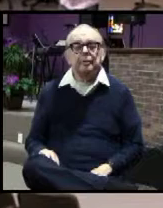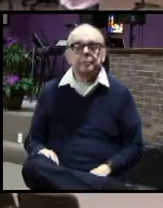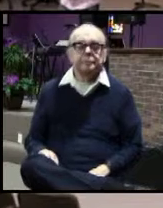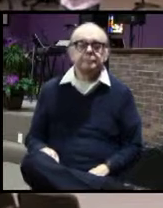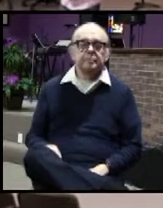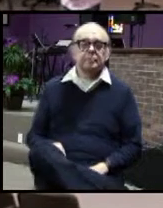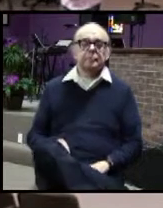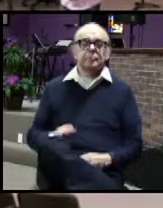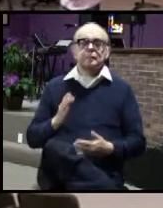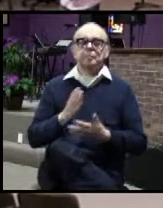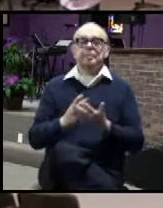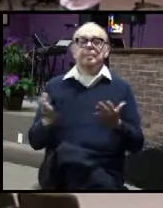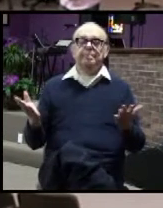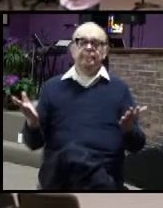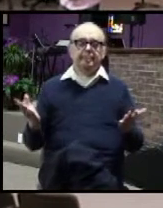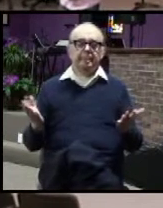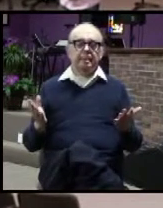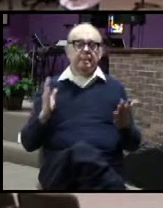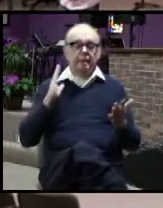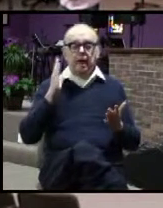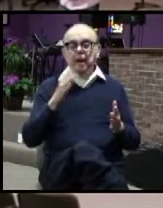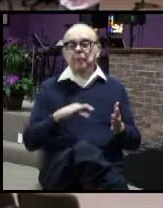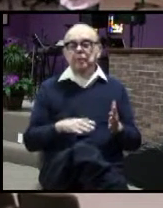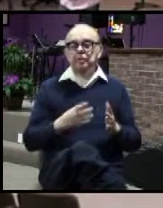And some of the things that I thought that Jesus would do,